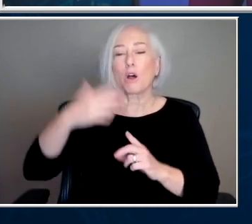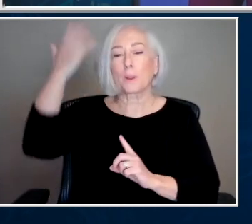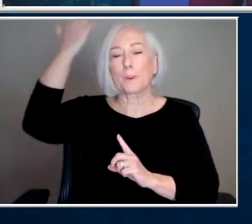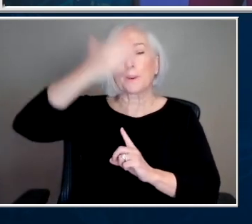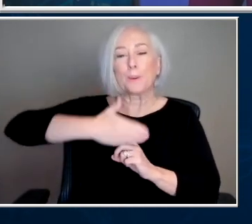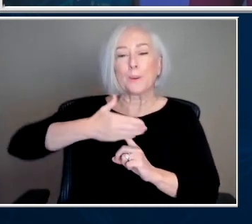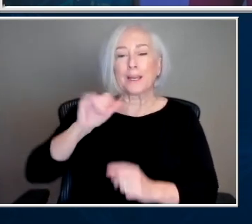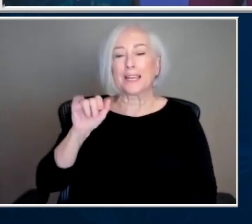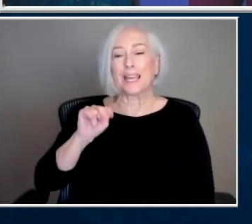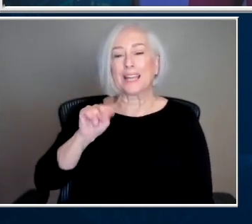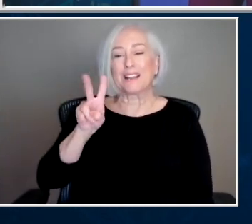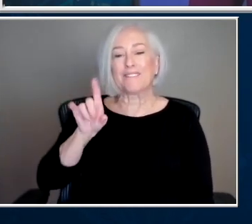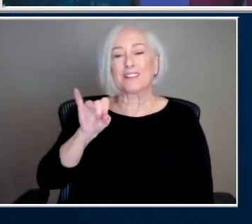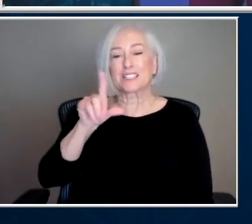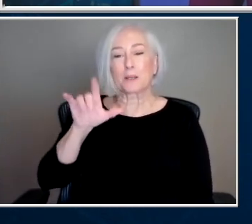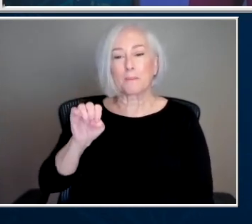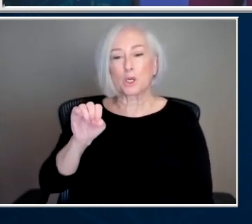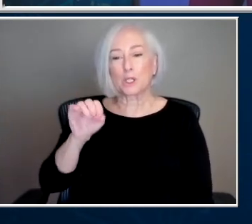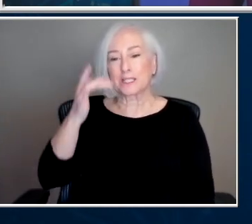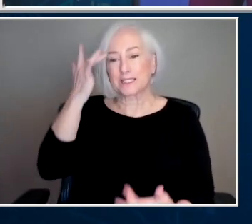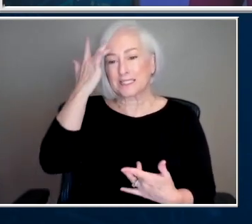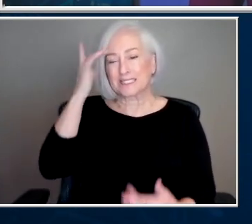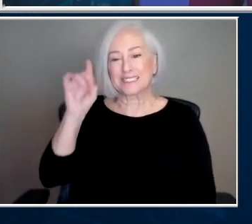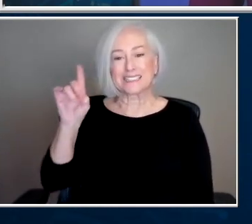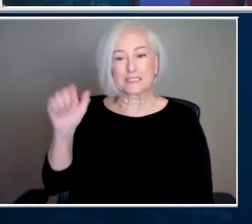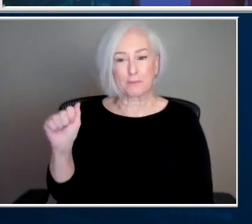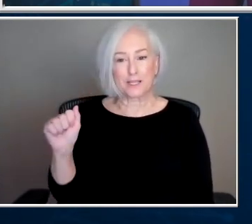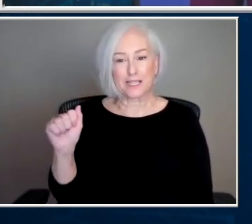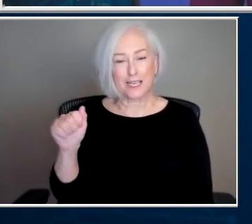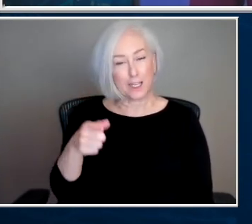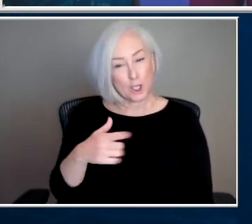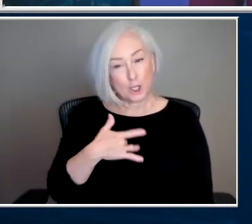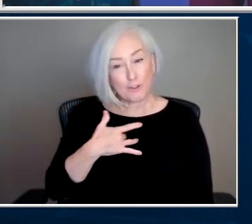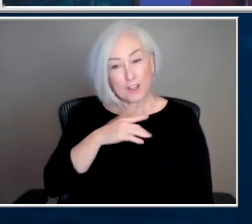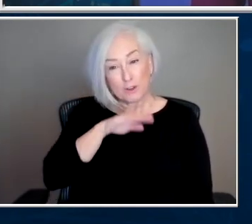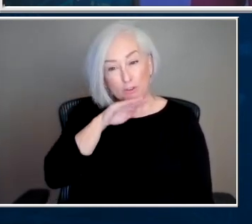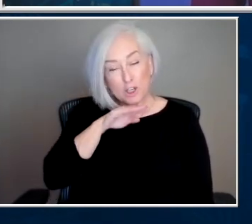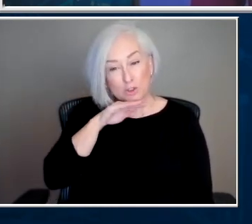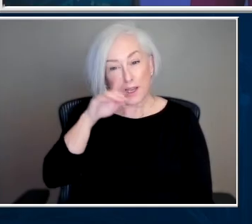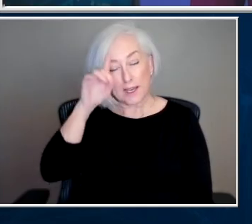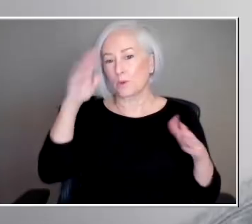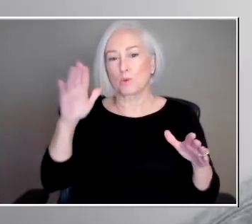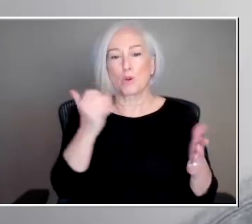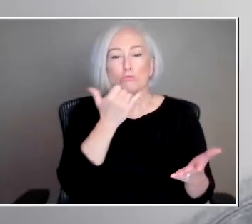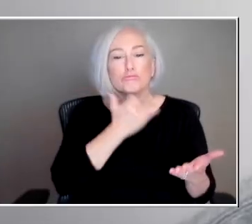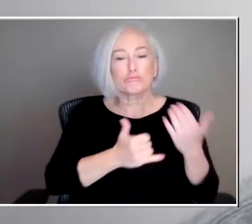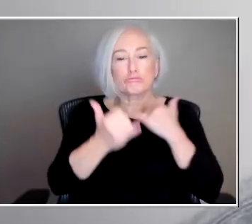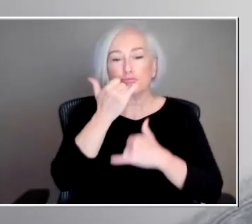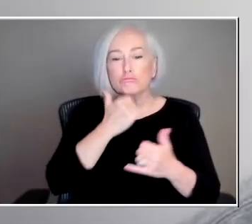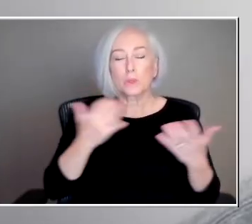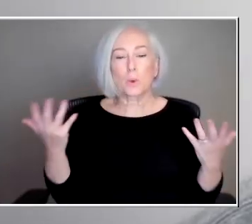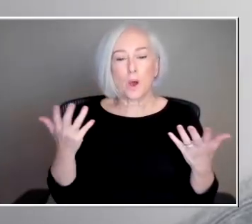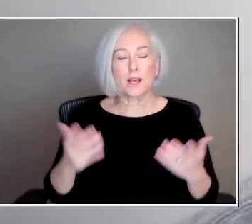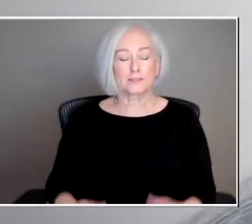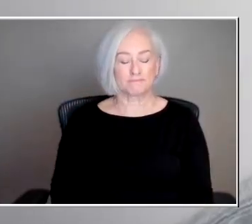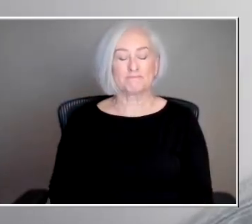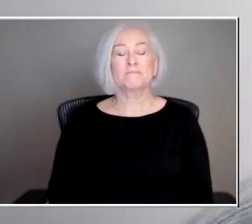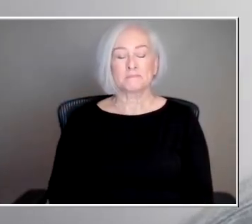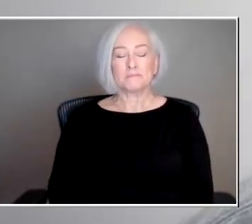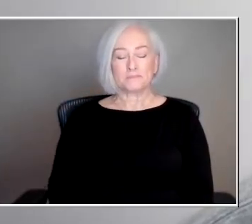to go through life and sometimes come across someone that doesn't understand what's wrong or doesn't see it? Definitely is.